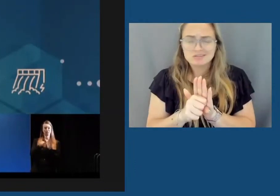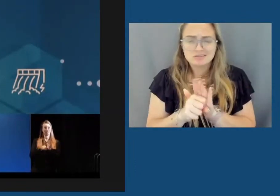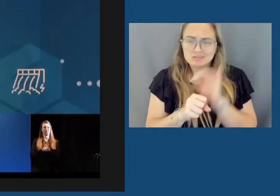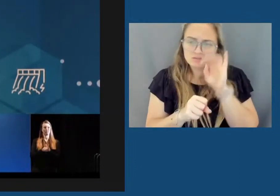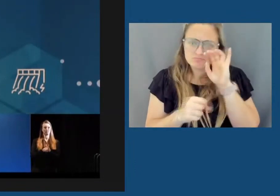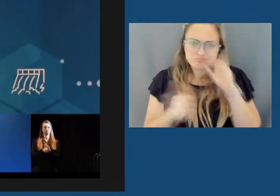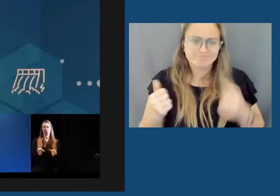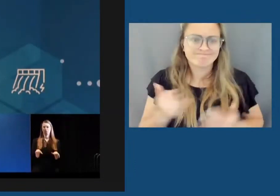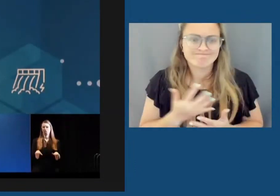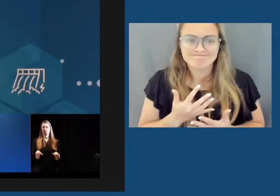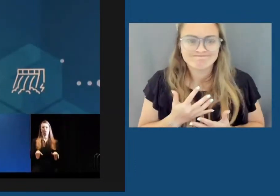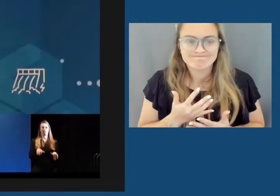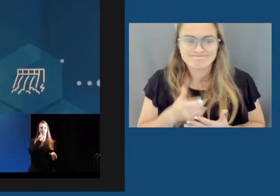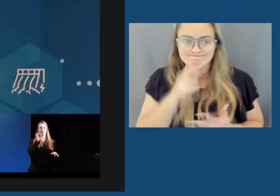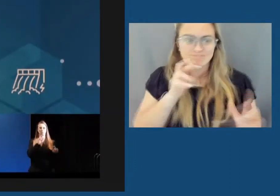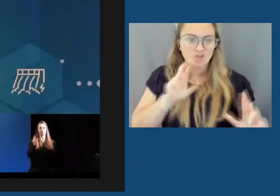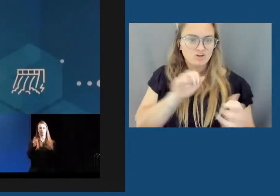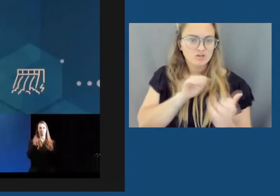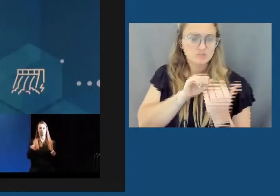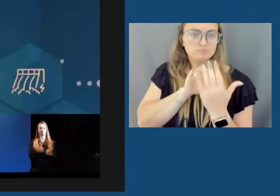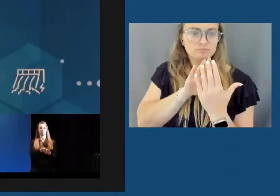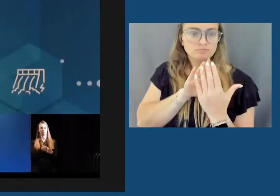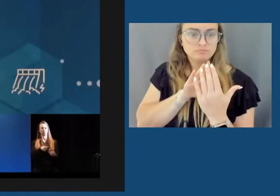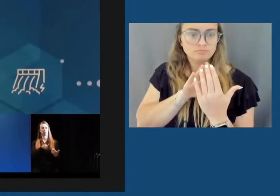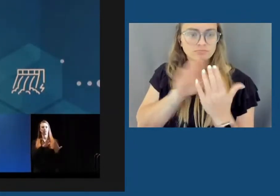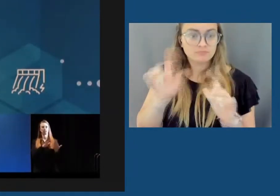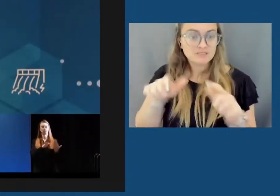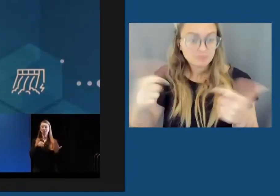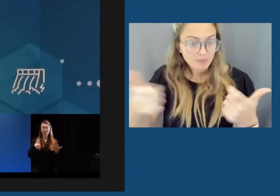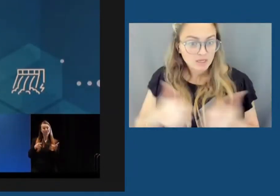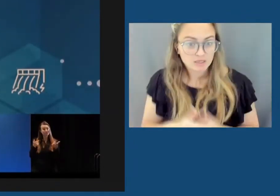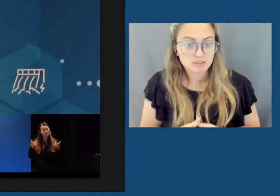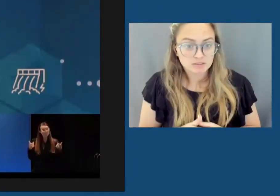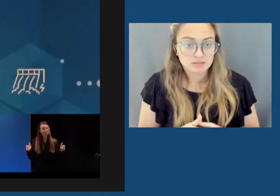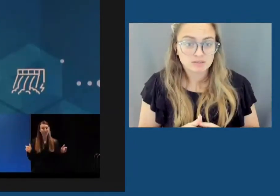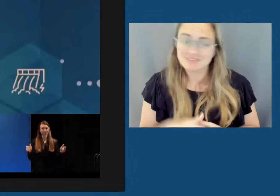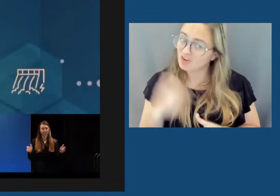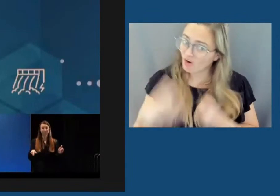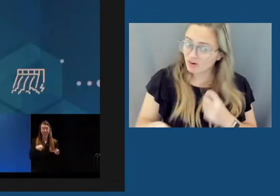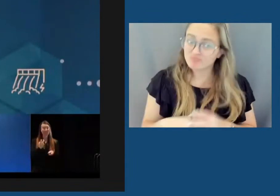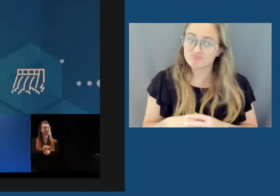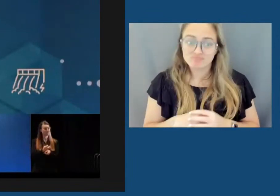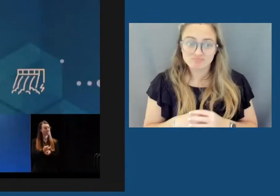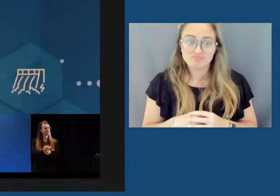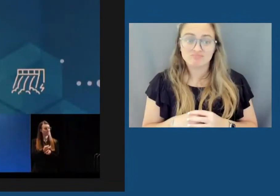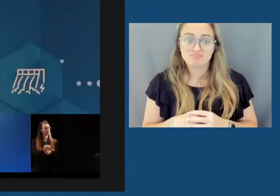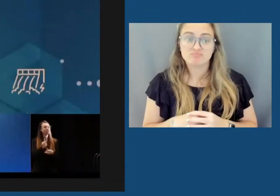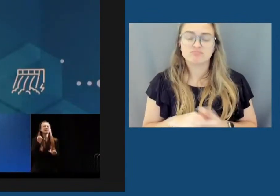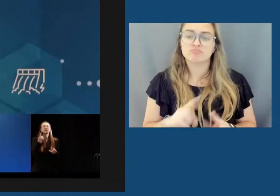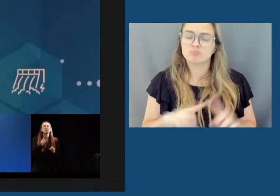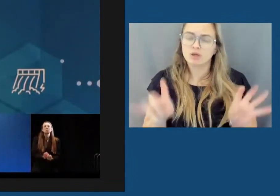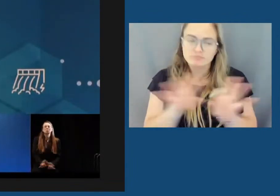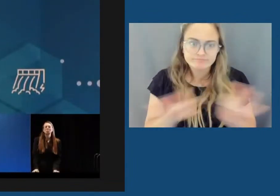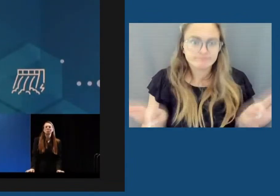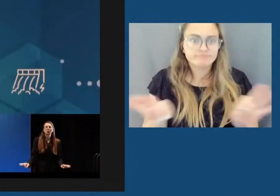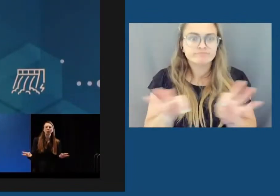intimidated to tackle, because this is big. This is hard, but it's so